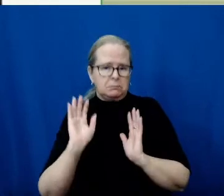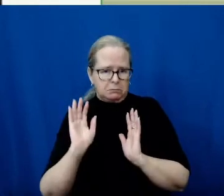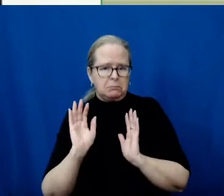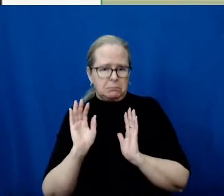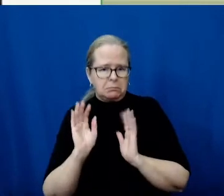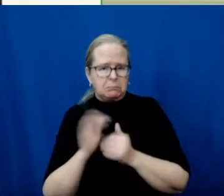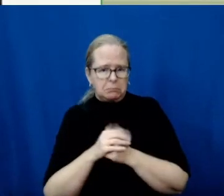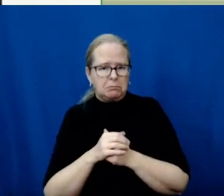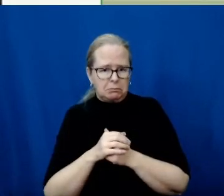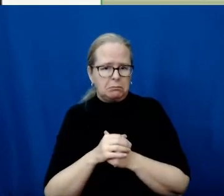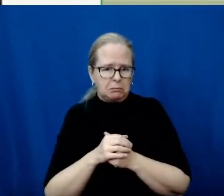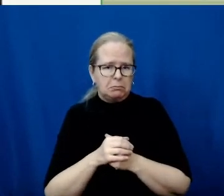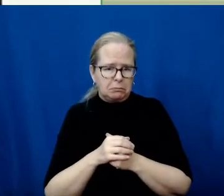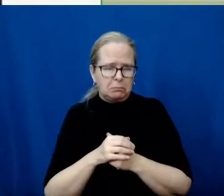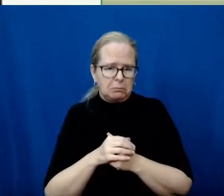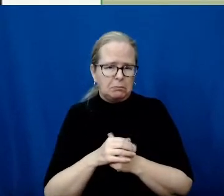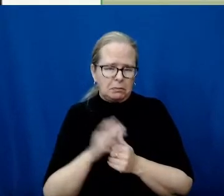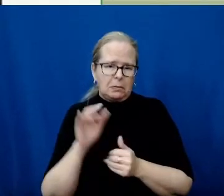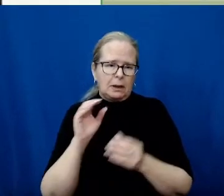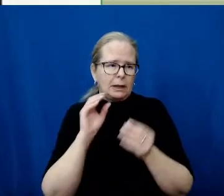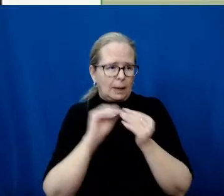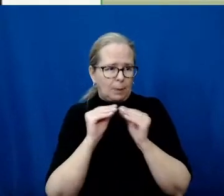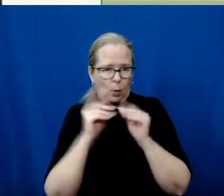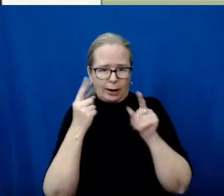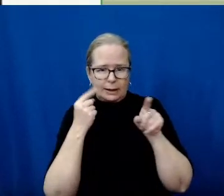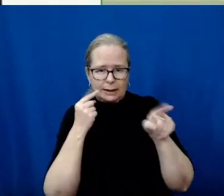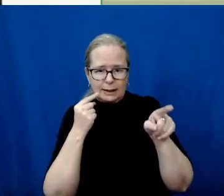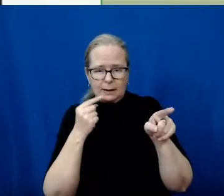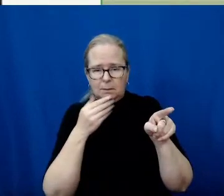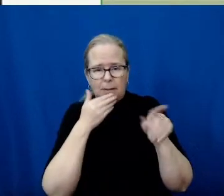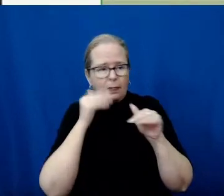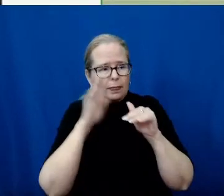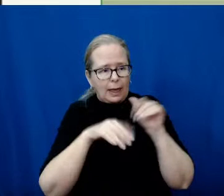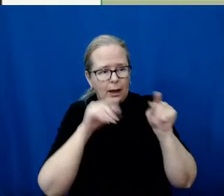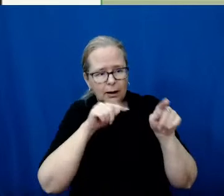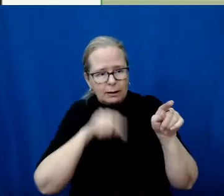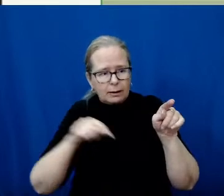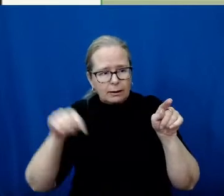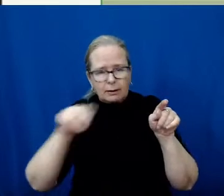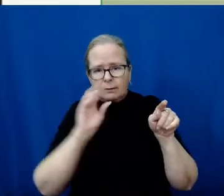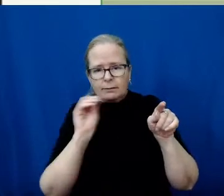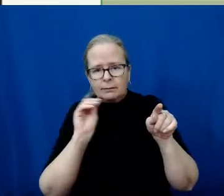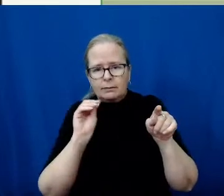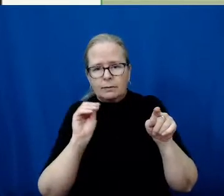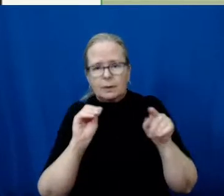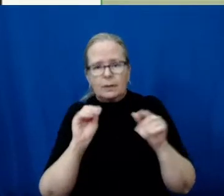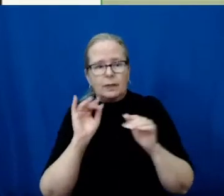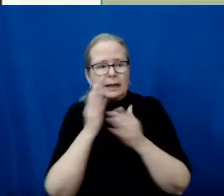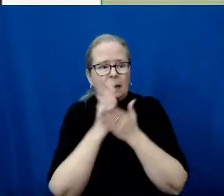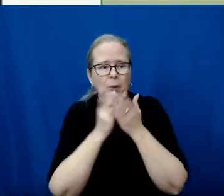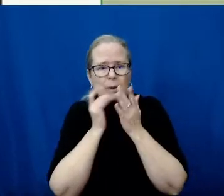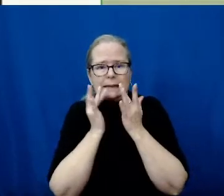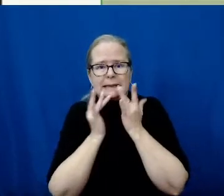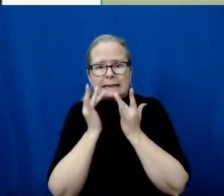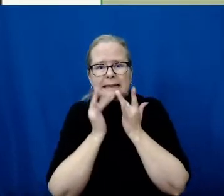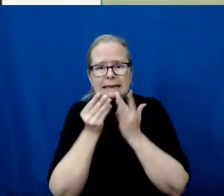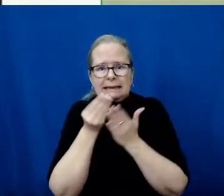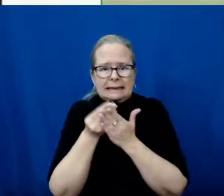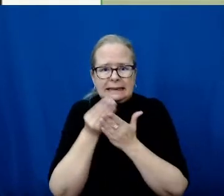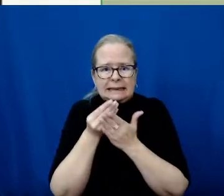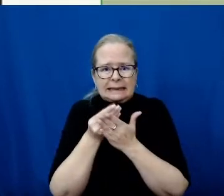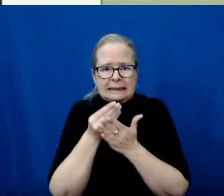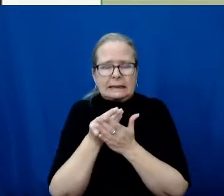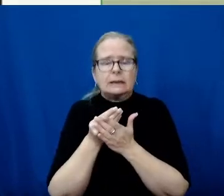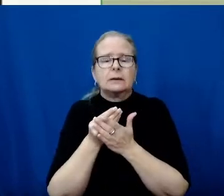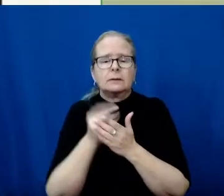box. So if you are on a really, really tight budget and you need to build something, take a single fan. You can zip tie it, you can